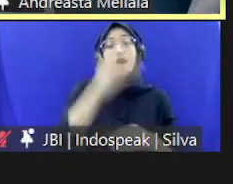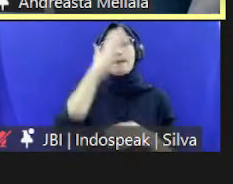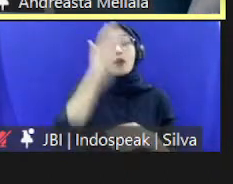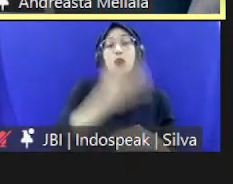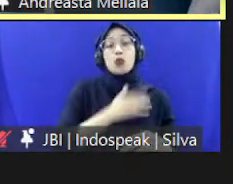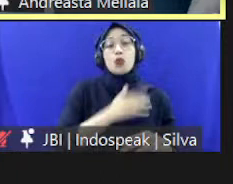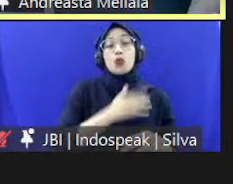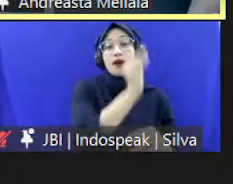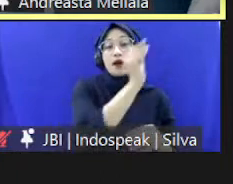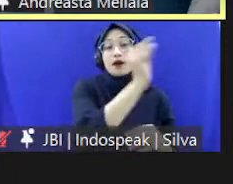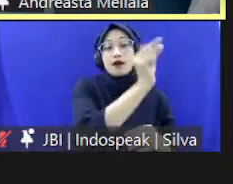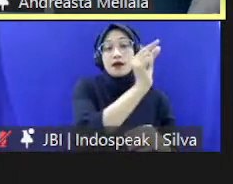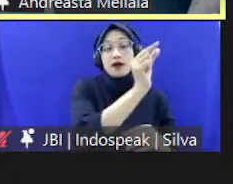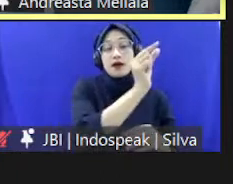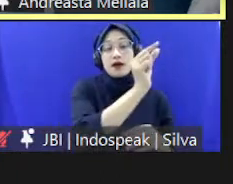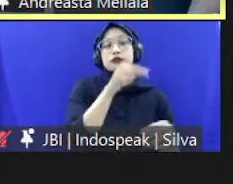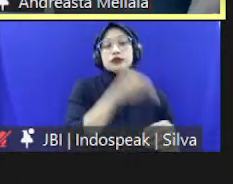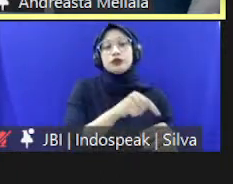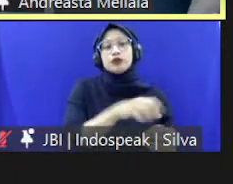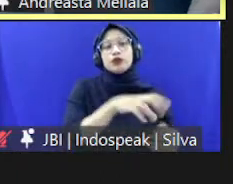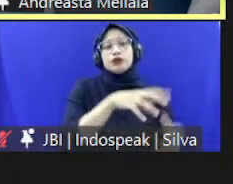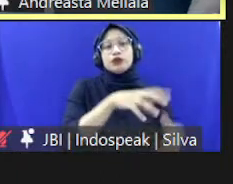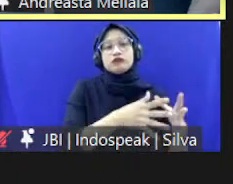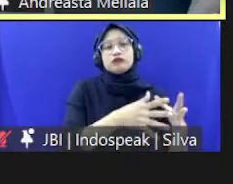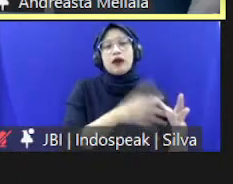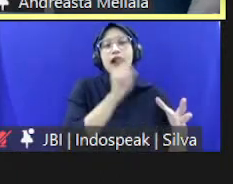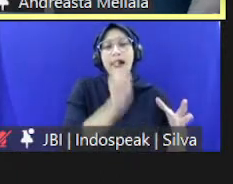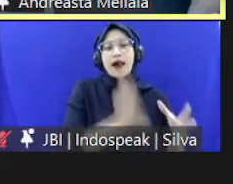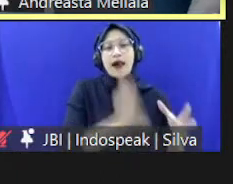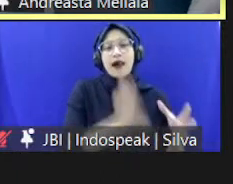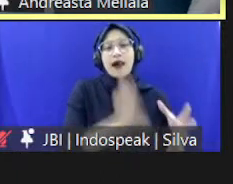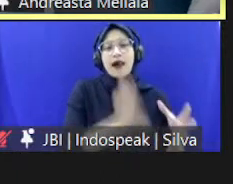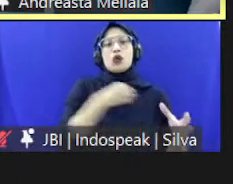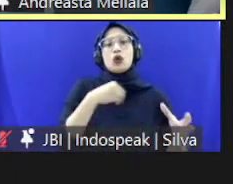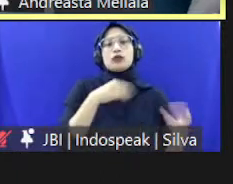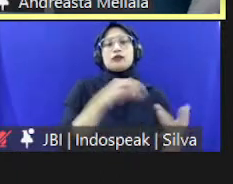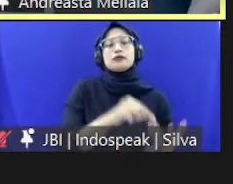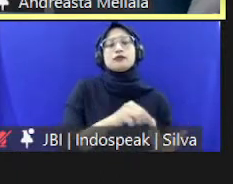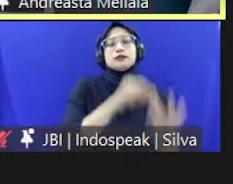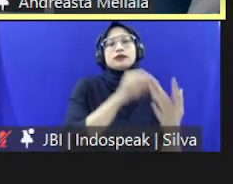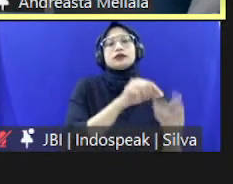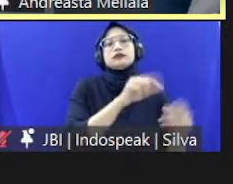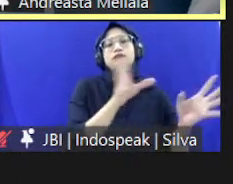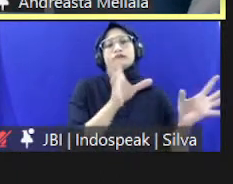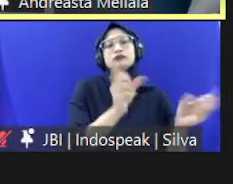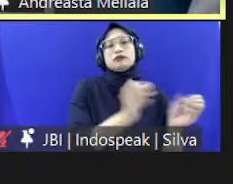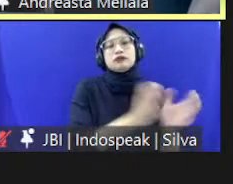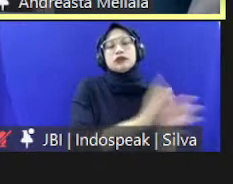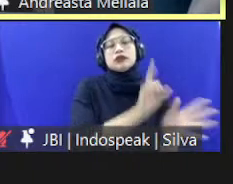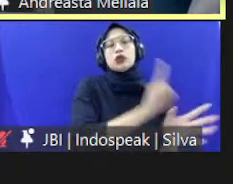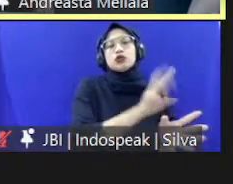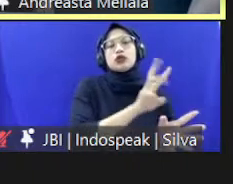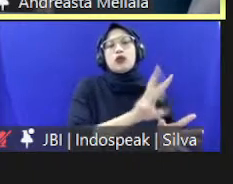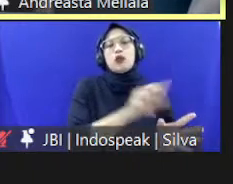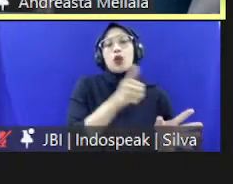the 136 medical specialists, they serve, or they have to cover around